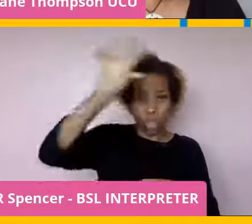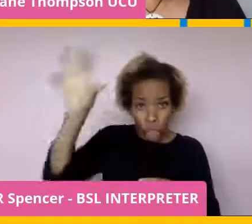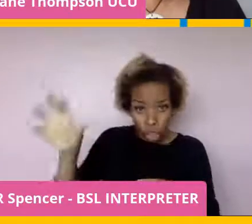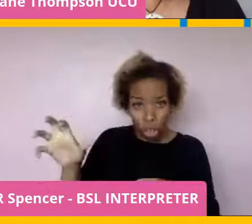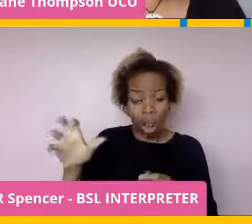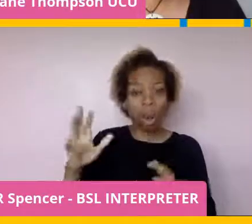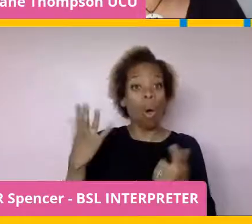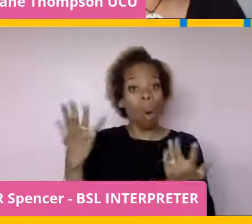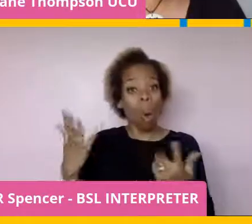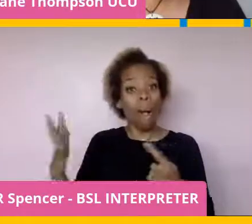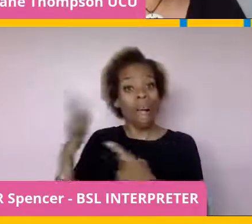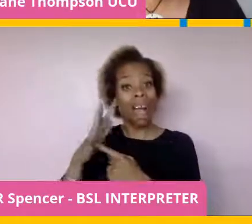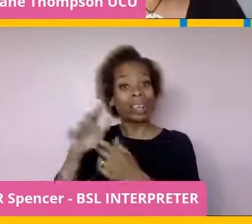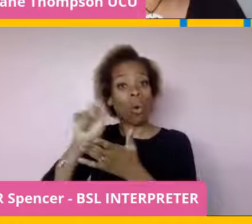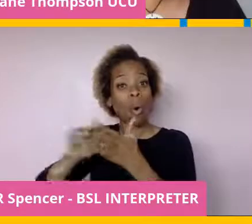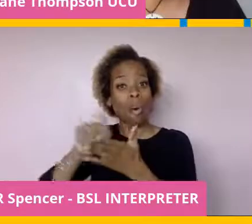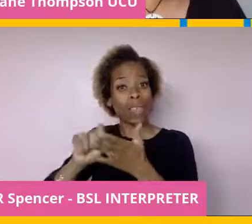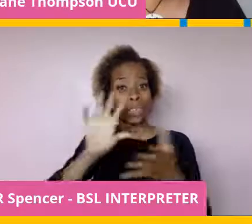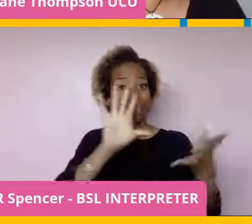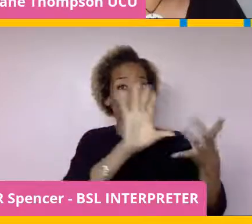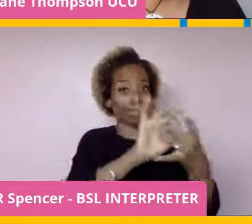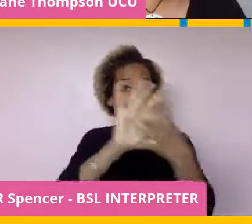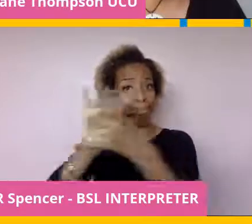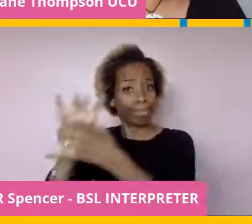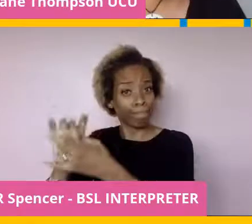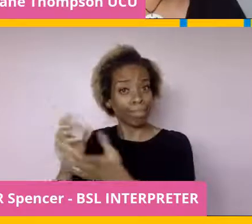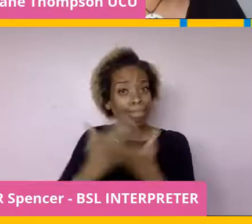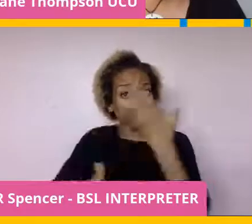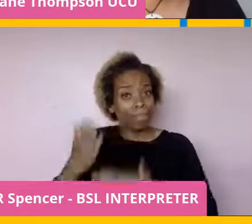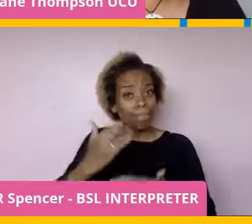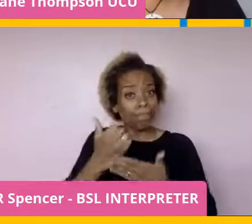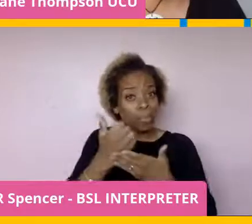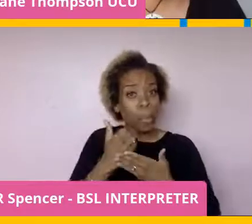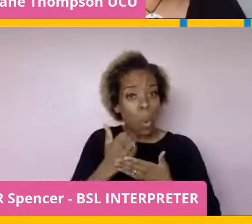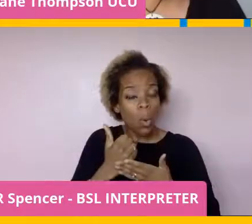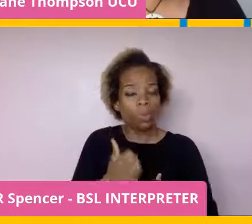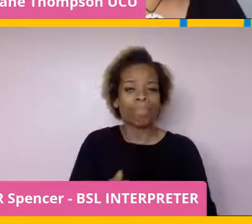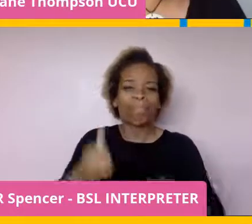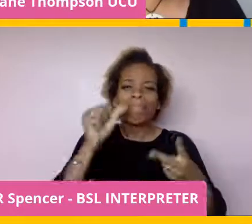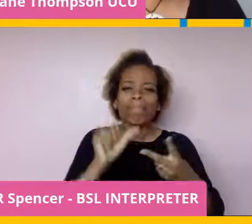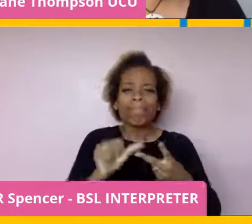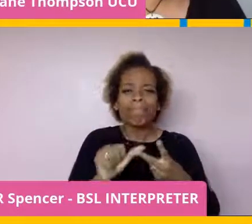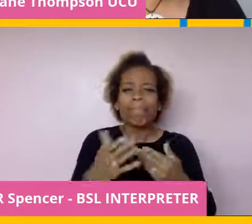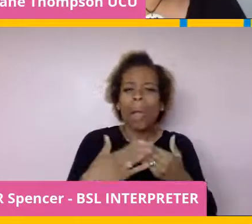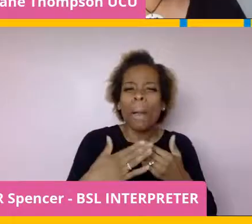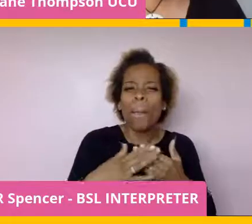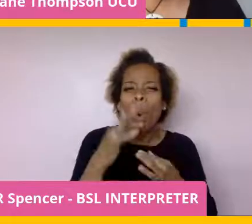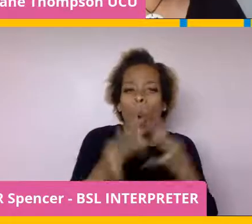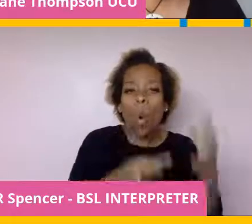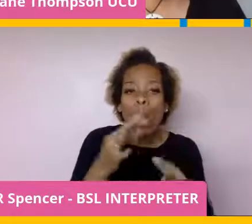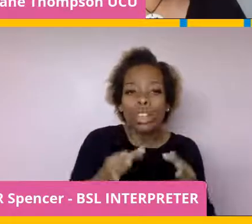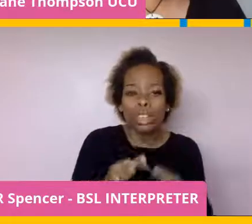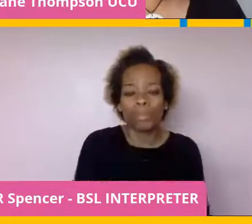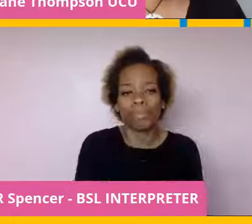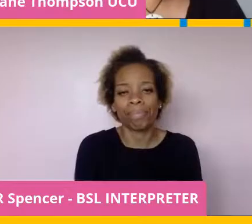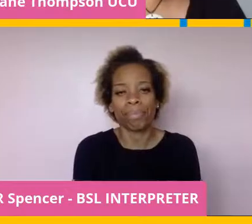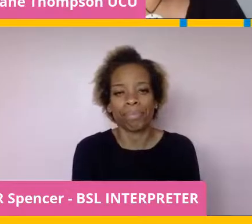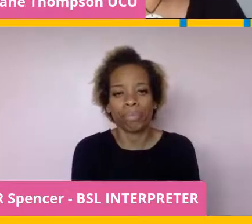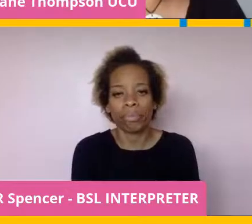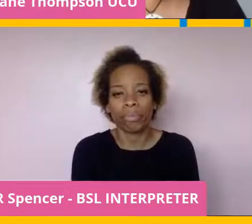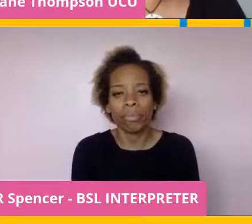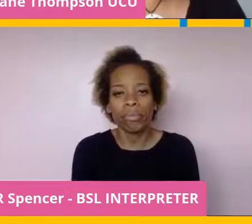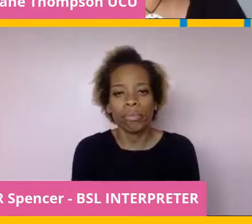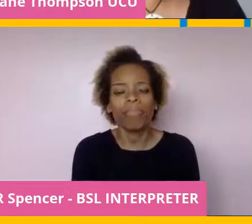for support, as well as head office as well. Just whizzing through again, we've got lots more questions. There's one here about what